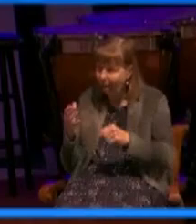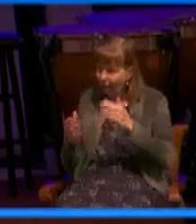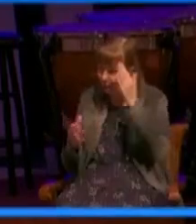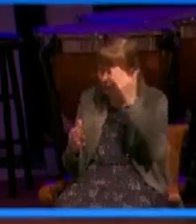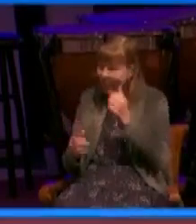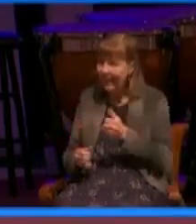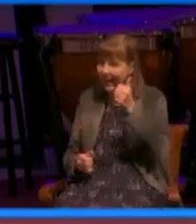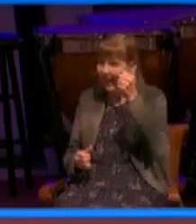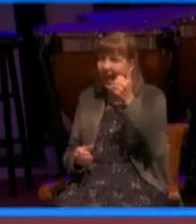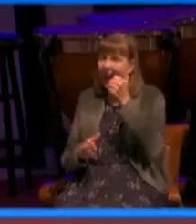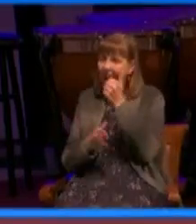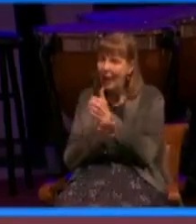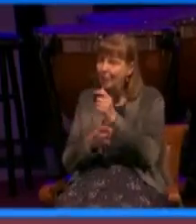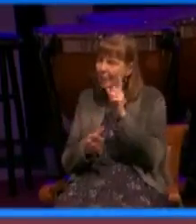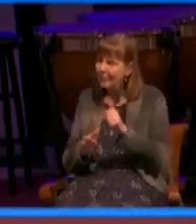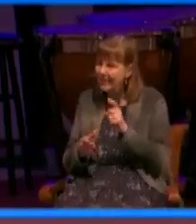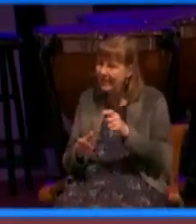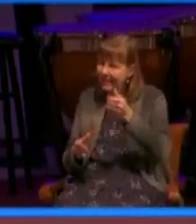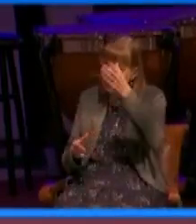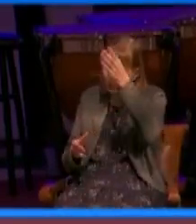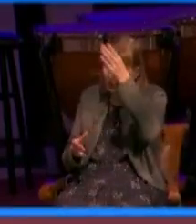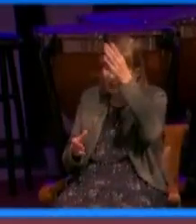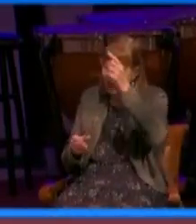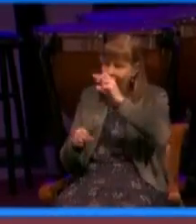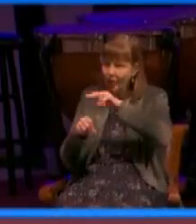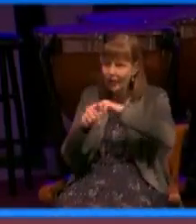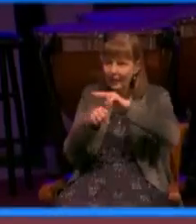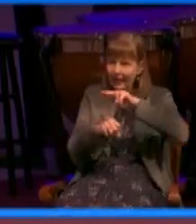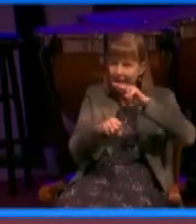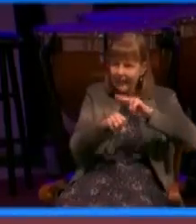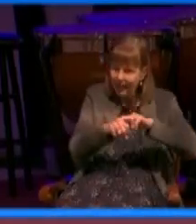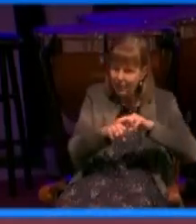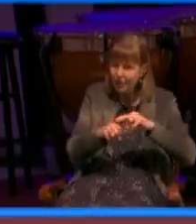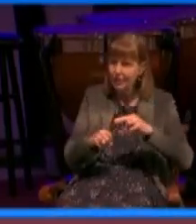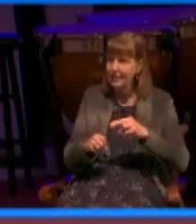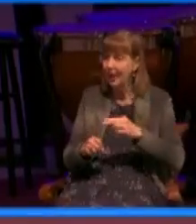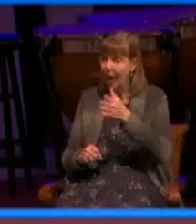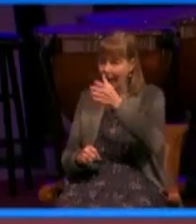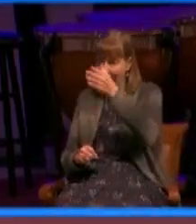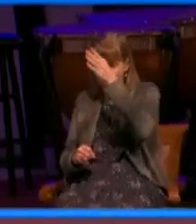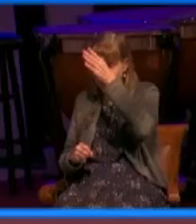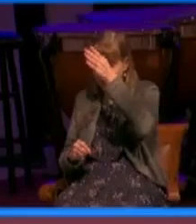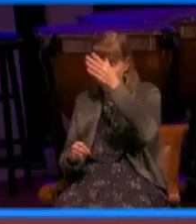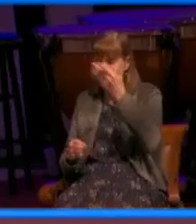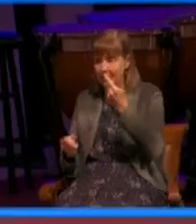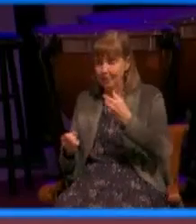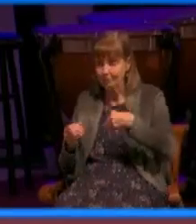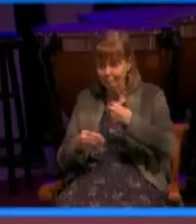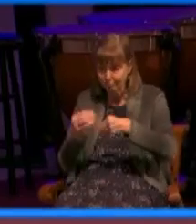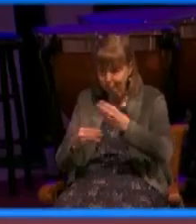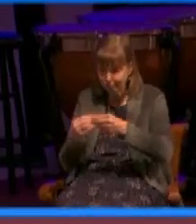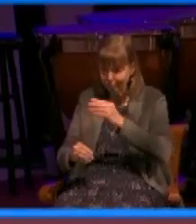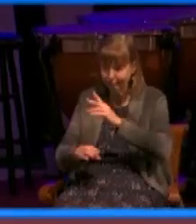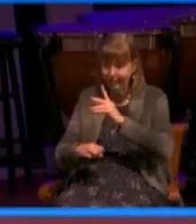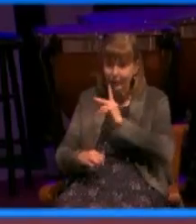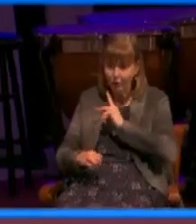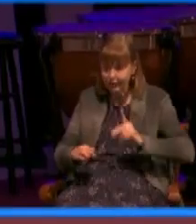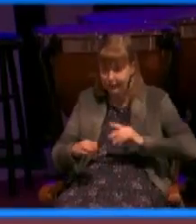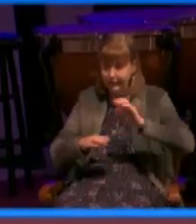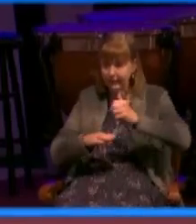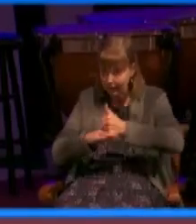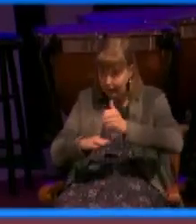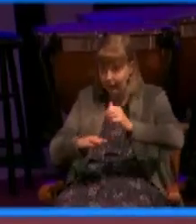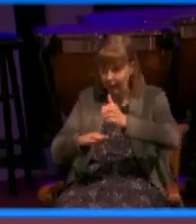Why does Abraham need to have generation after generation and covenant after covenant? What is God doing in the purposes of these promises? Why is